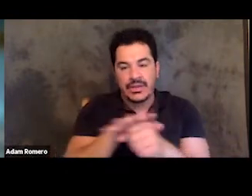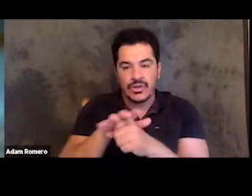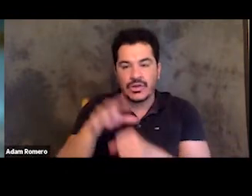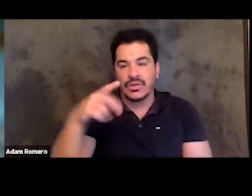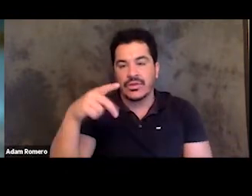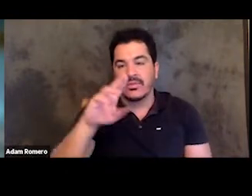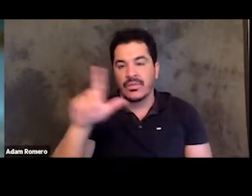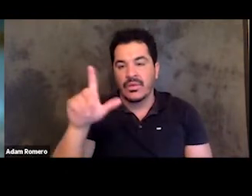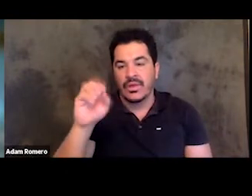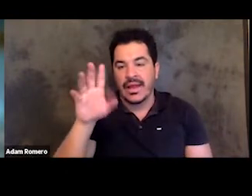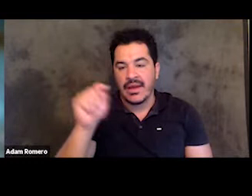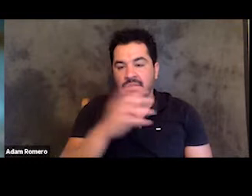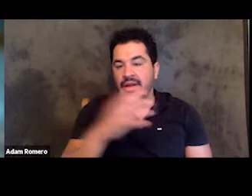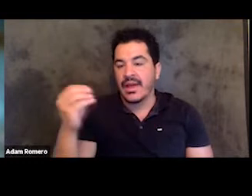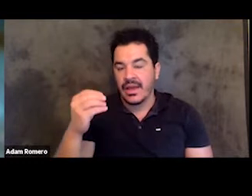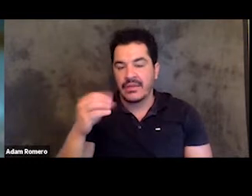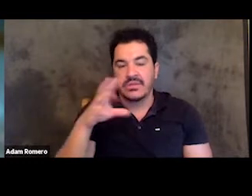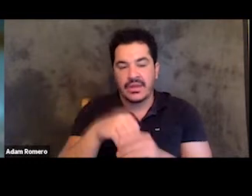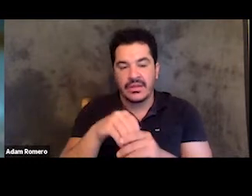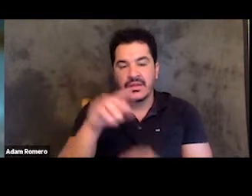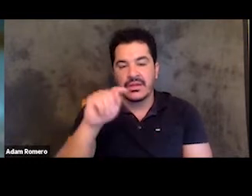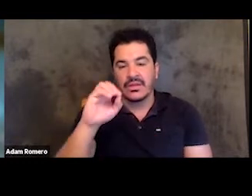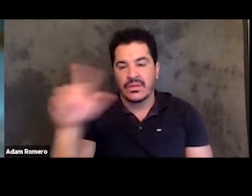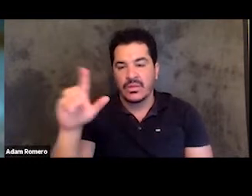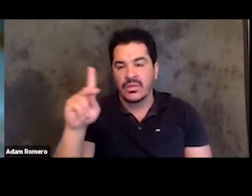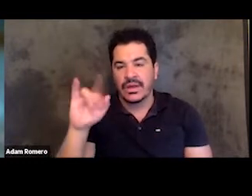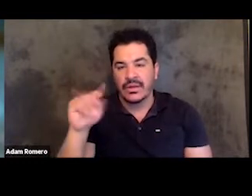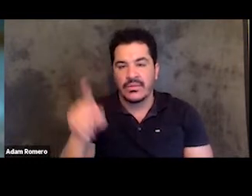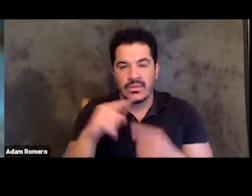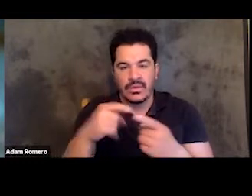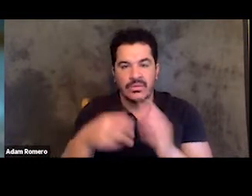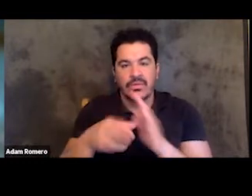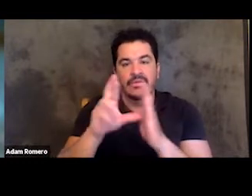when we were doing the evidence review, reviewing the literature. Next slide.